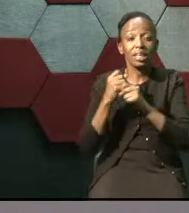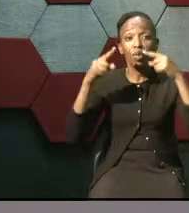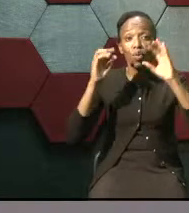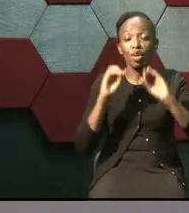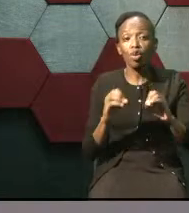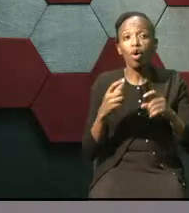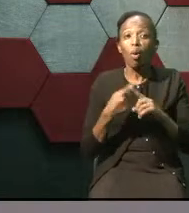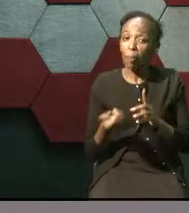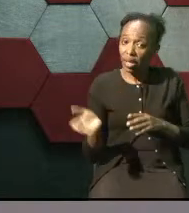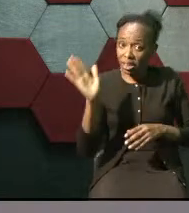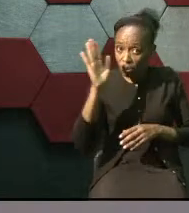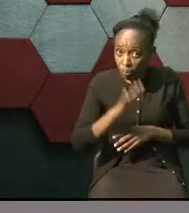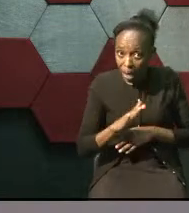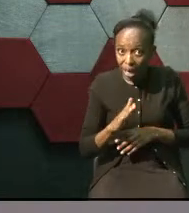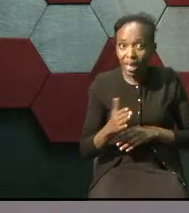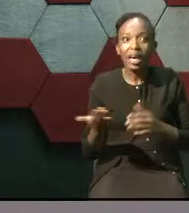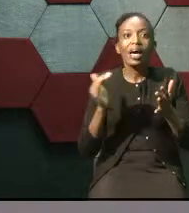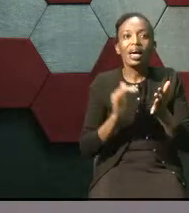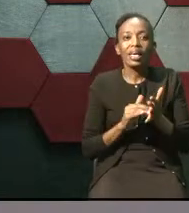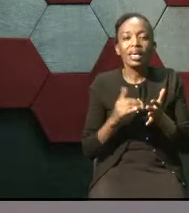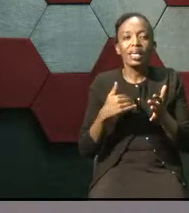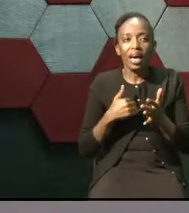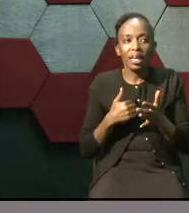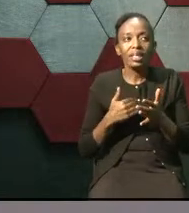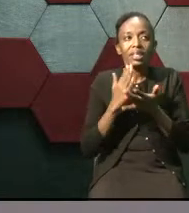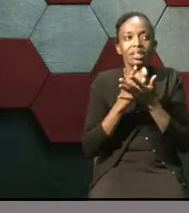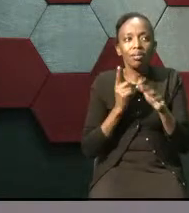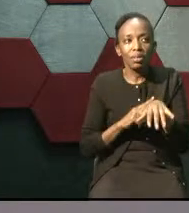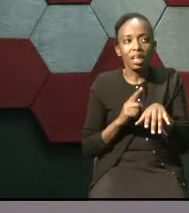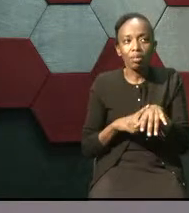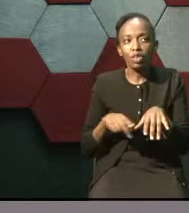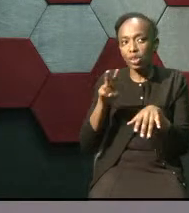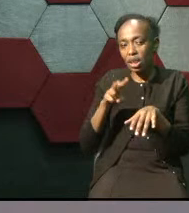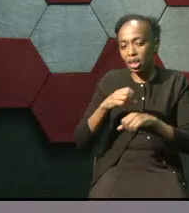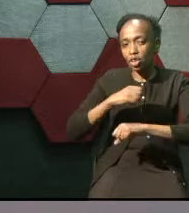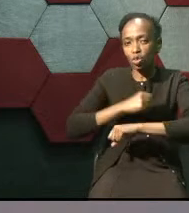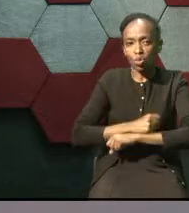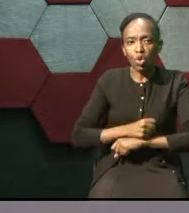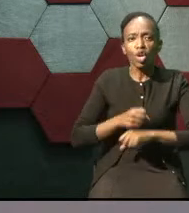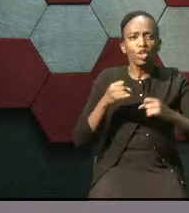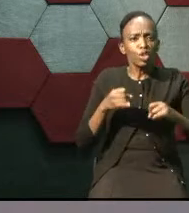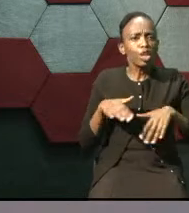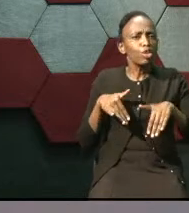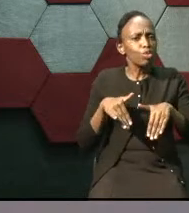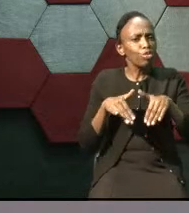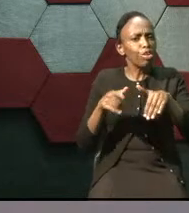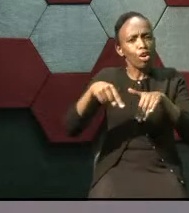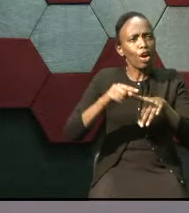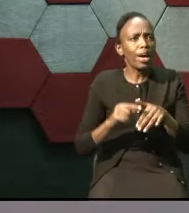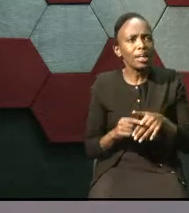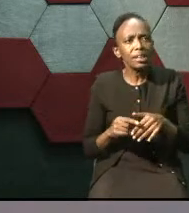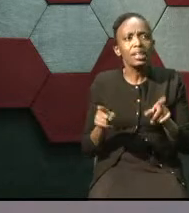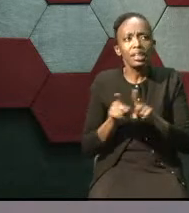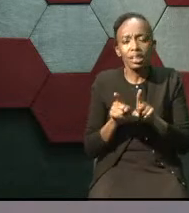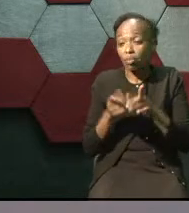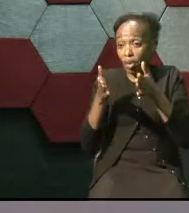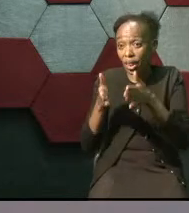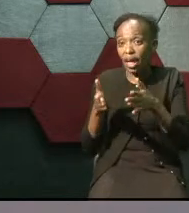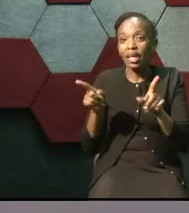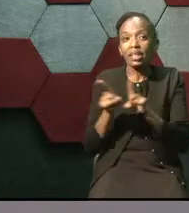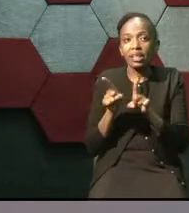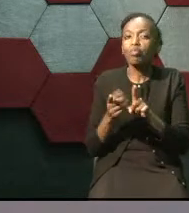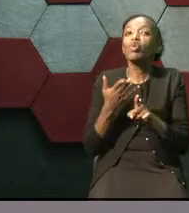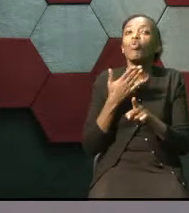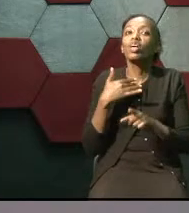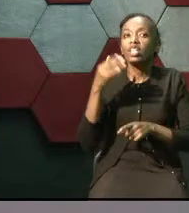but she came back, attended outreaches. There were times you see her in school uniform in a class trying to follow on. Was part of the boot camp, even though she didn't win. She just